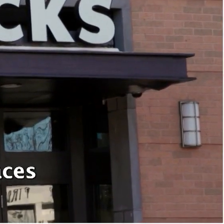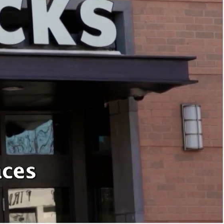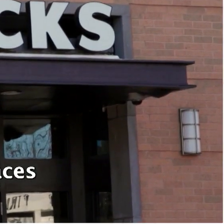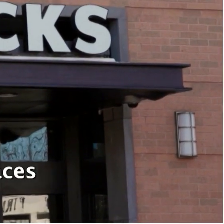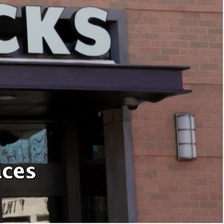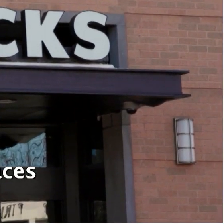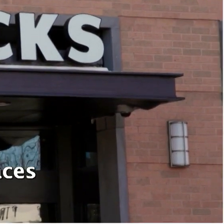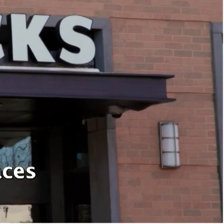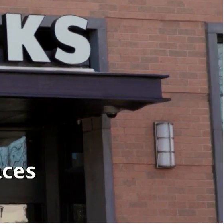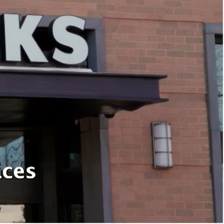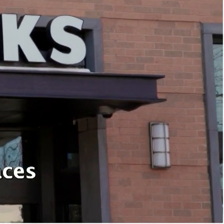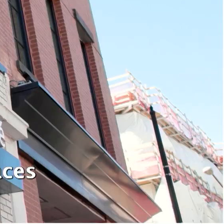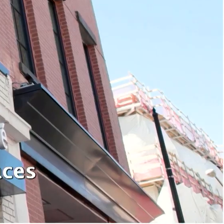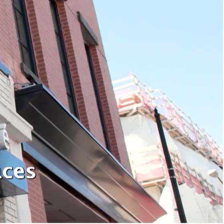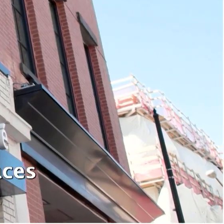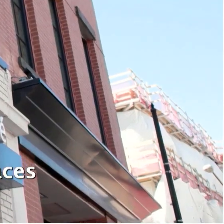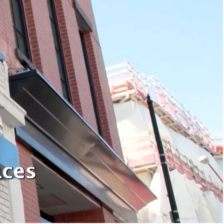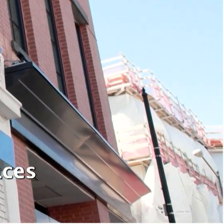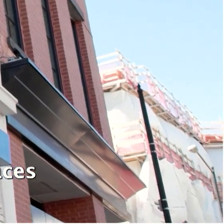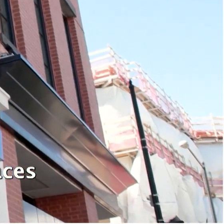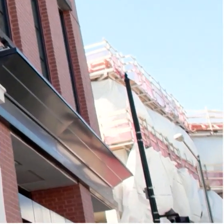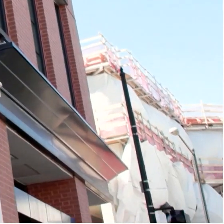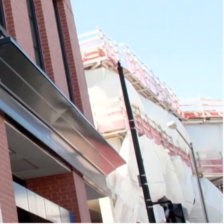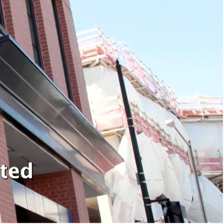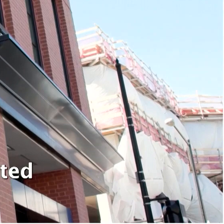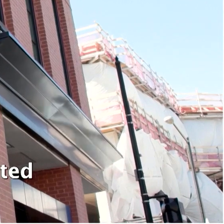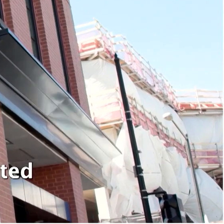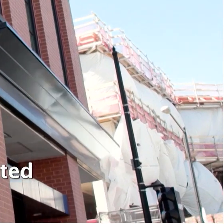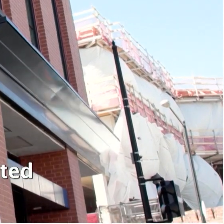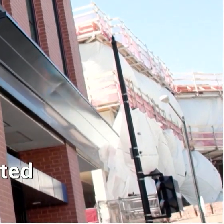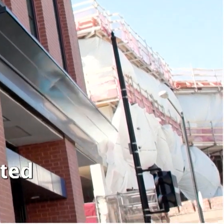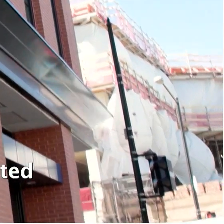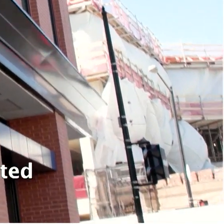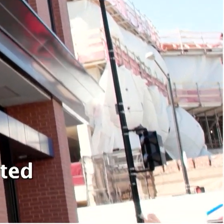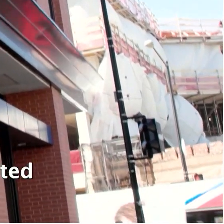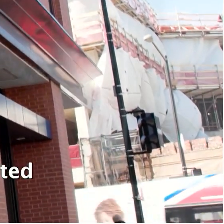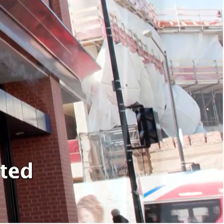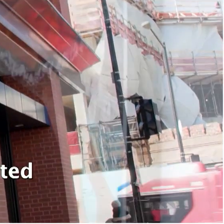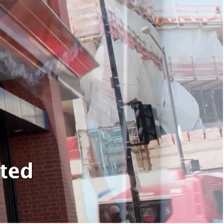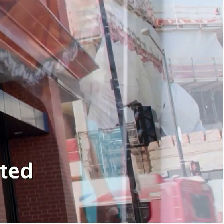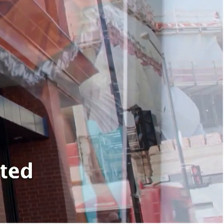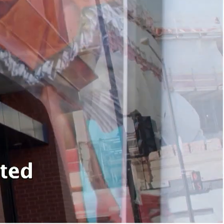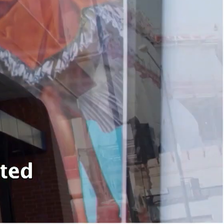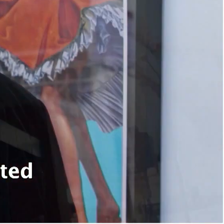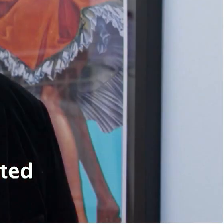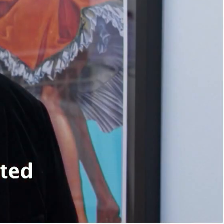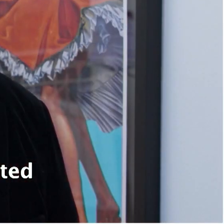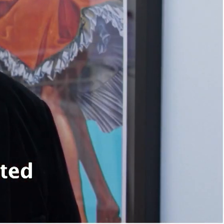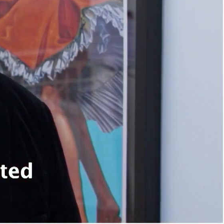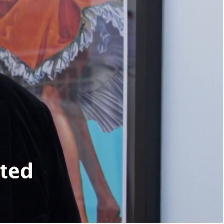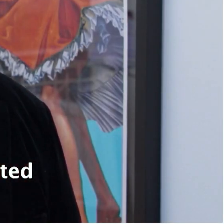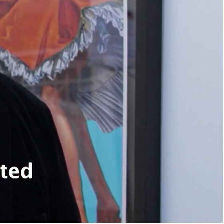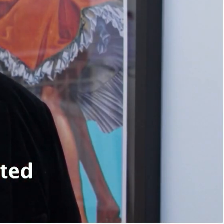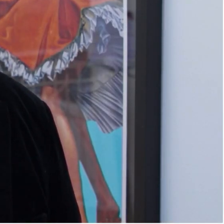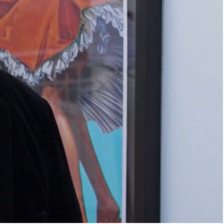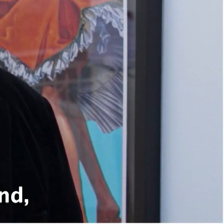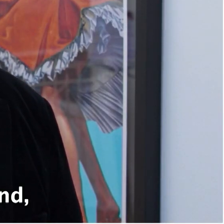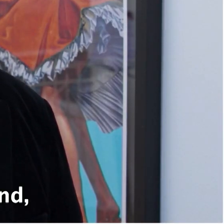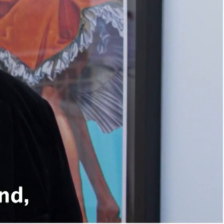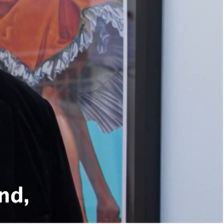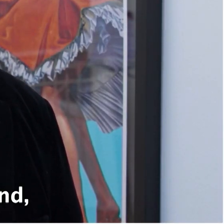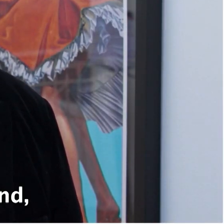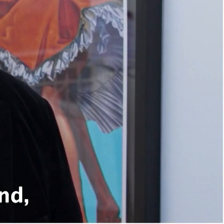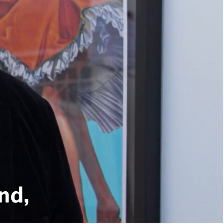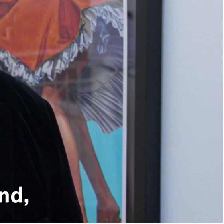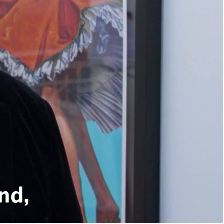and co-working spaces like the Capital One Cafe. We are also proud to have connected minority business owners to